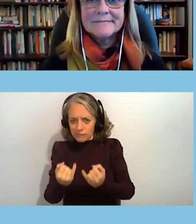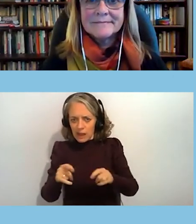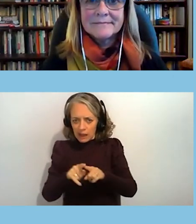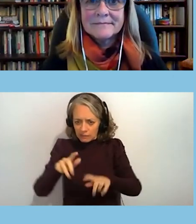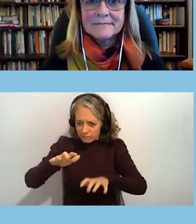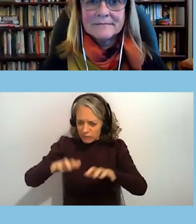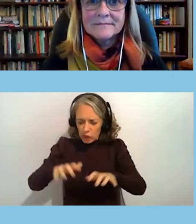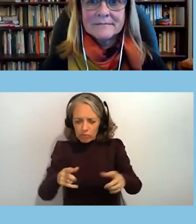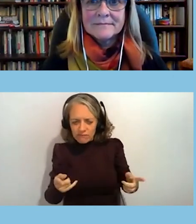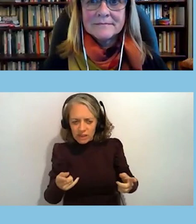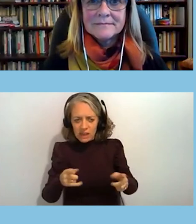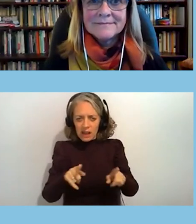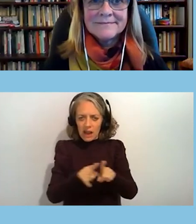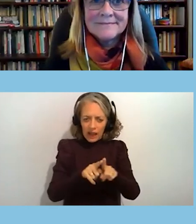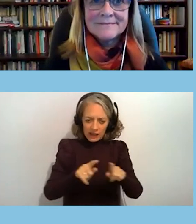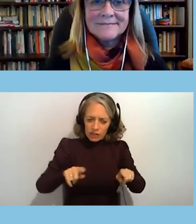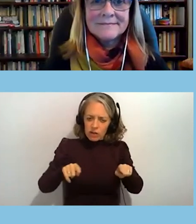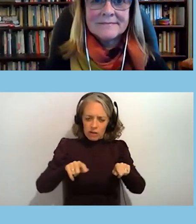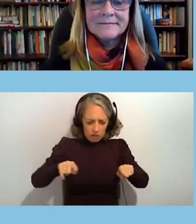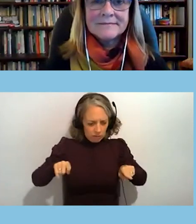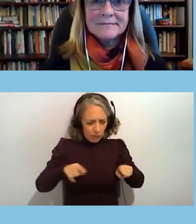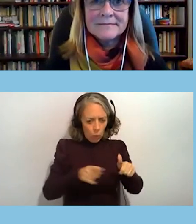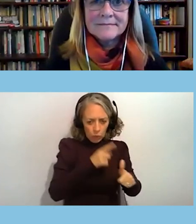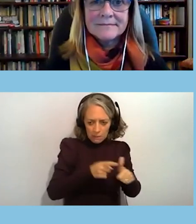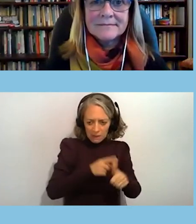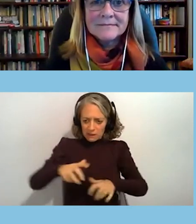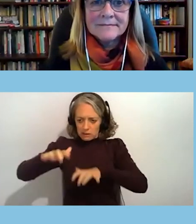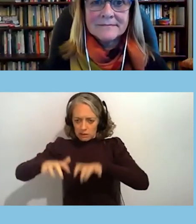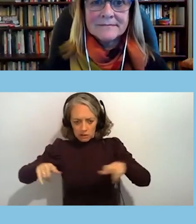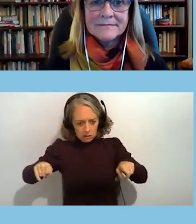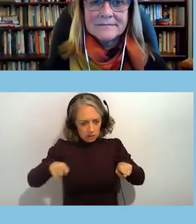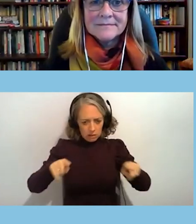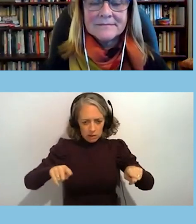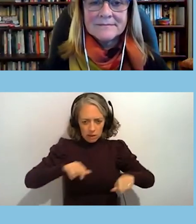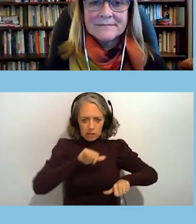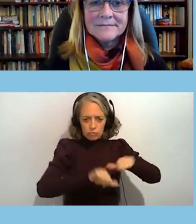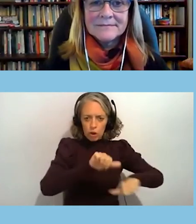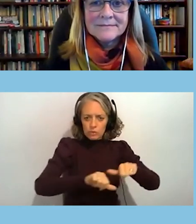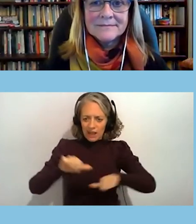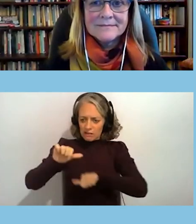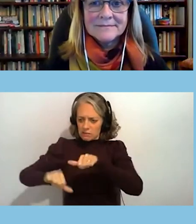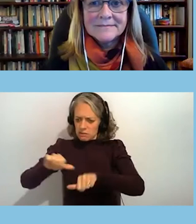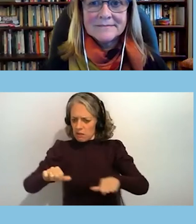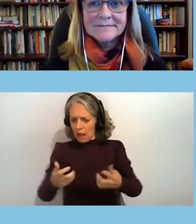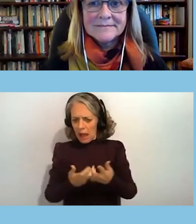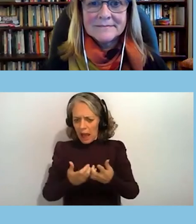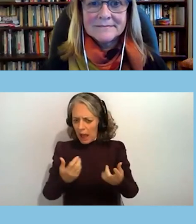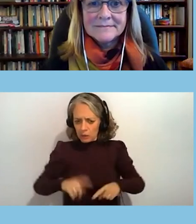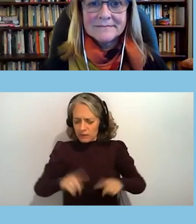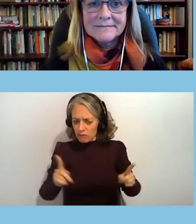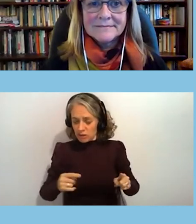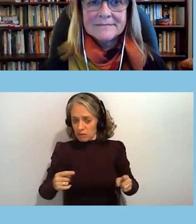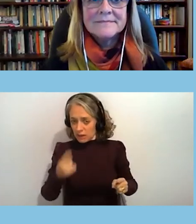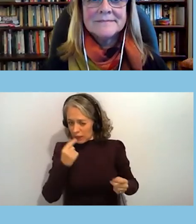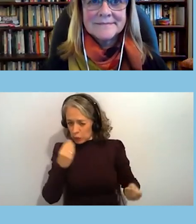what the difference is between those two processes. If you'd like to maybe describe, because it's a very, very different thing, at least as far as I understand